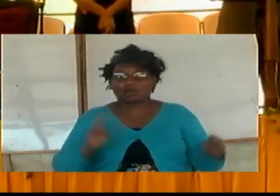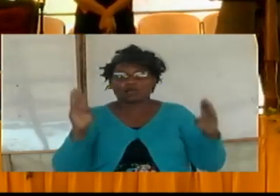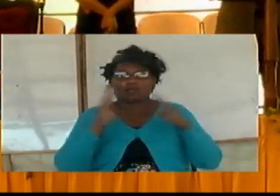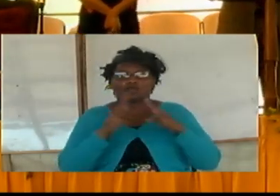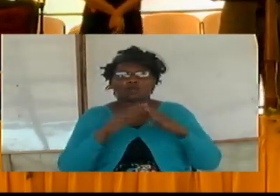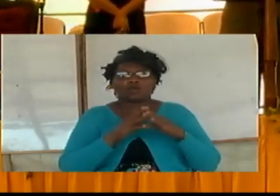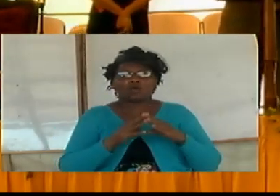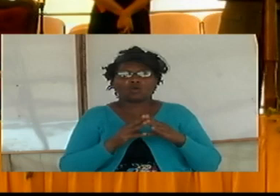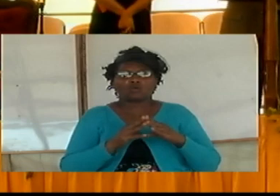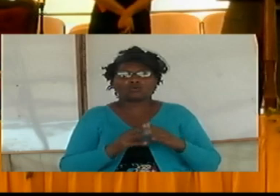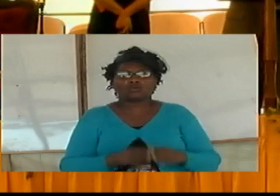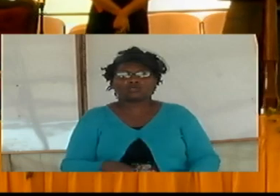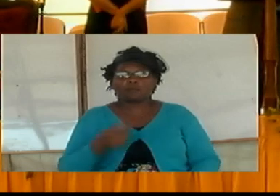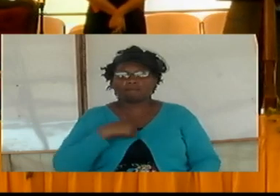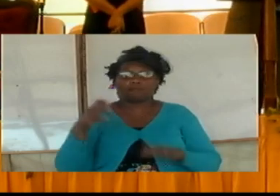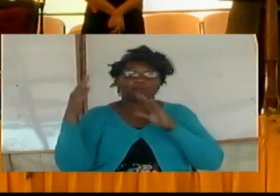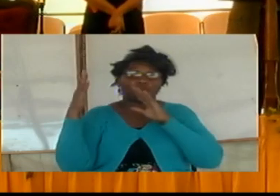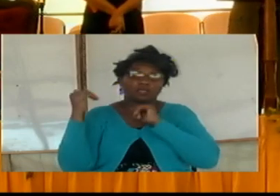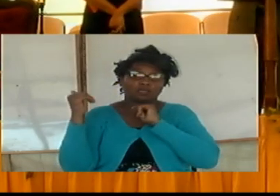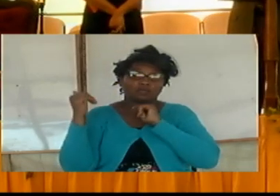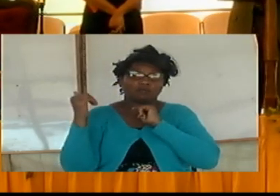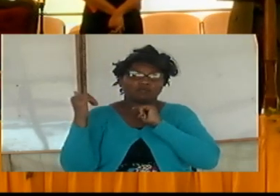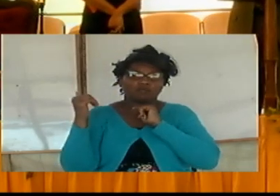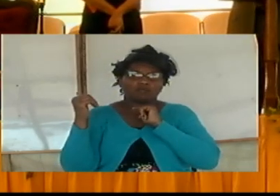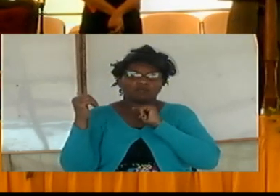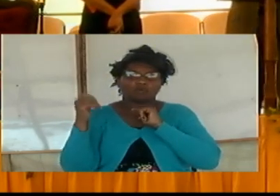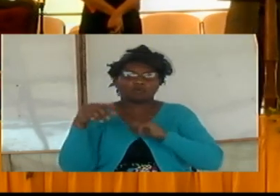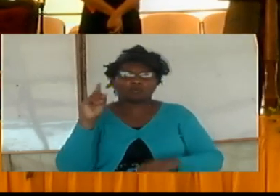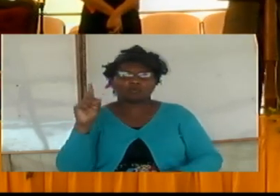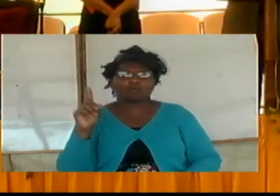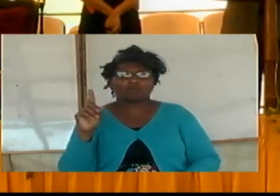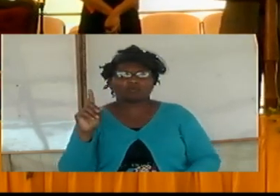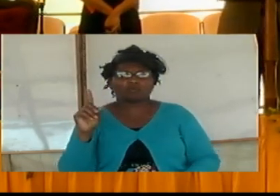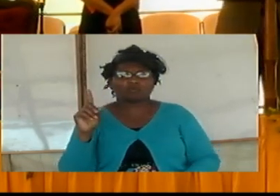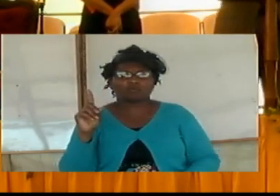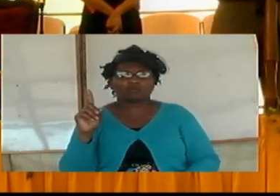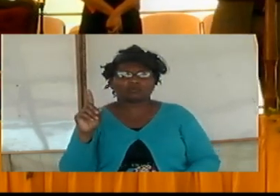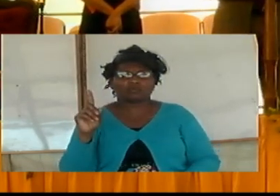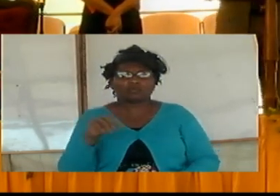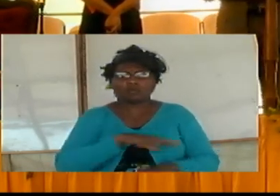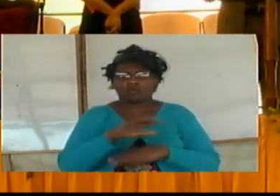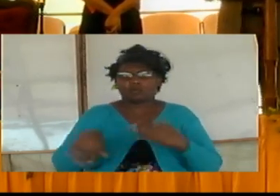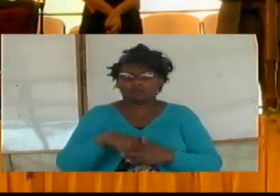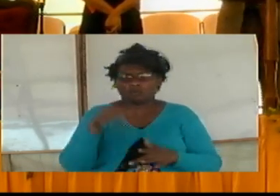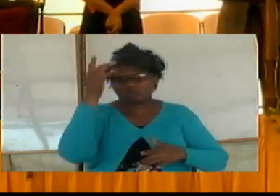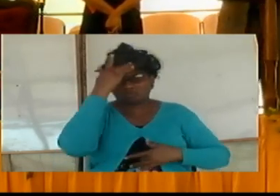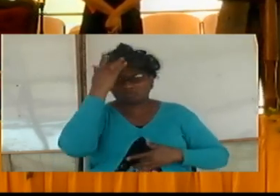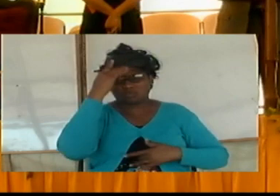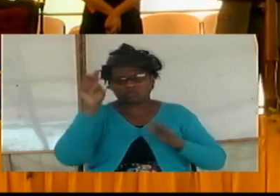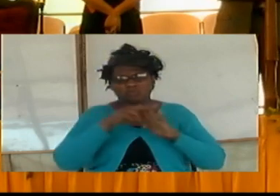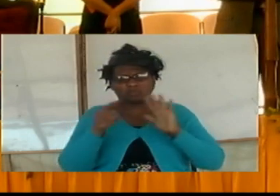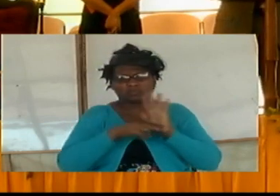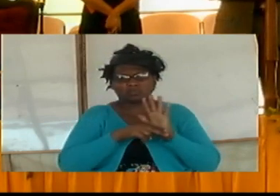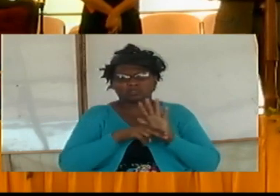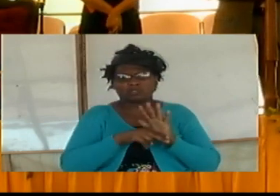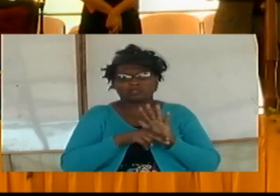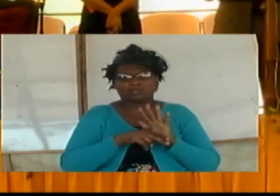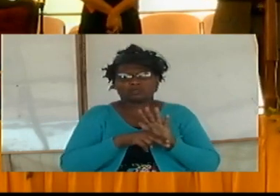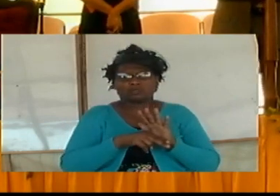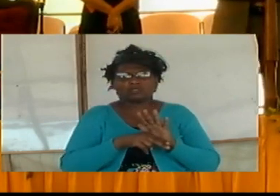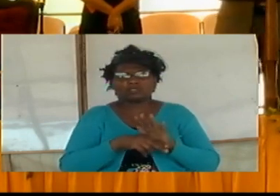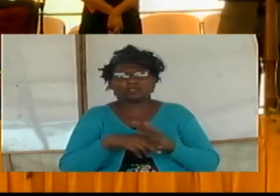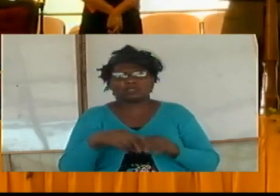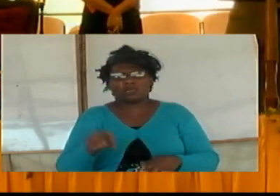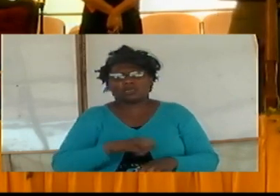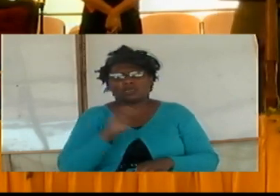day, amen, all his troubles, all the things that we are going through, all the worries, all the corona, all the Ebola, all the issues that are